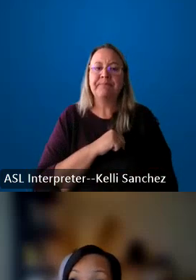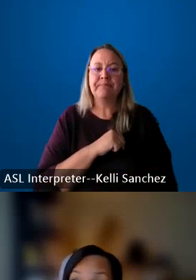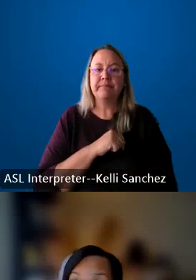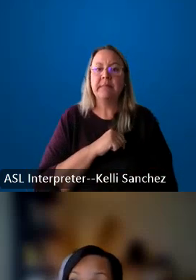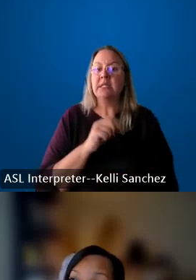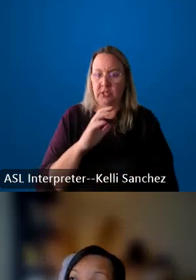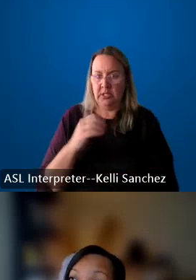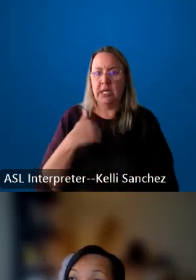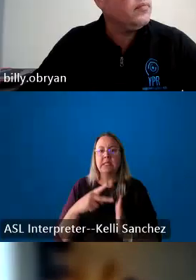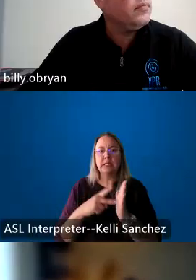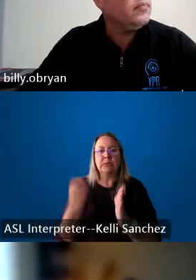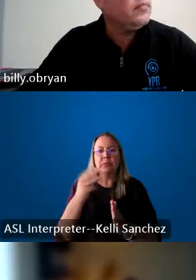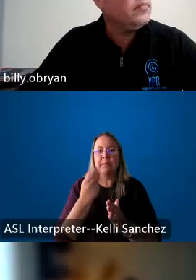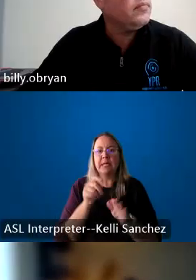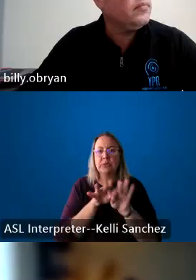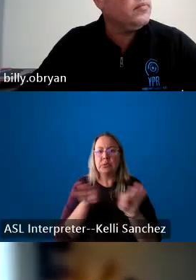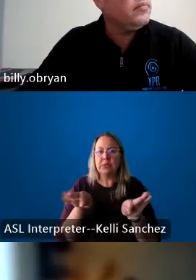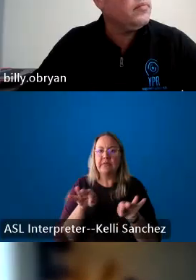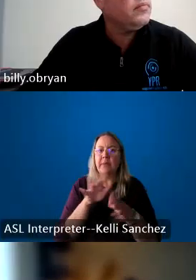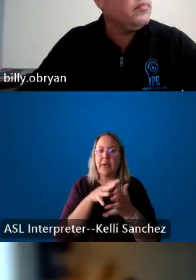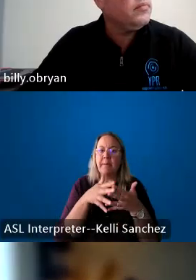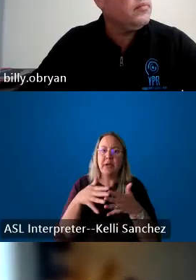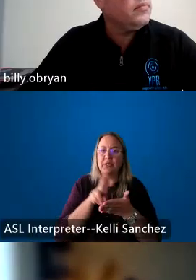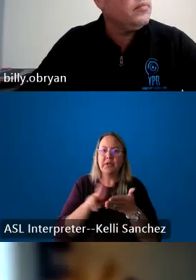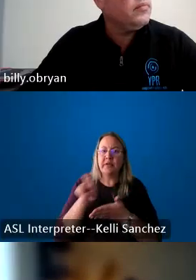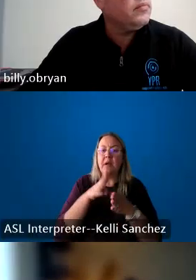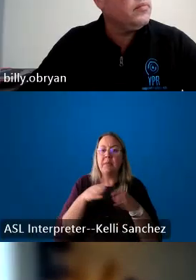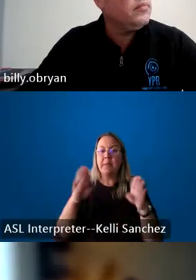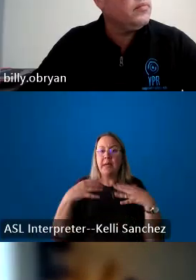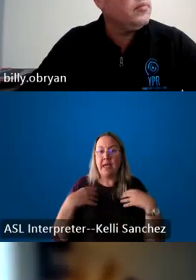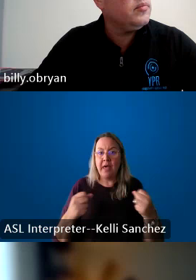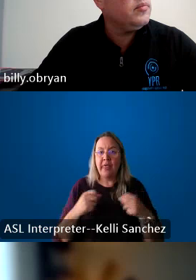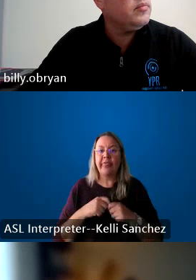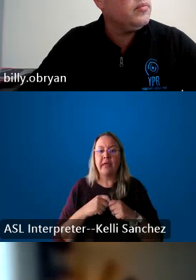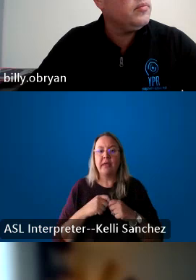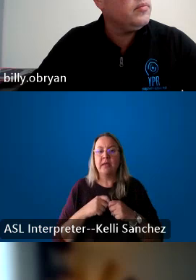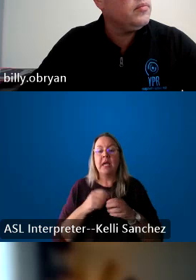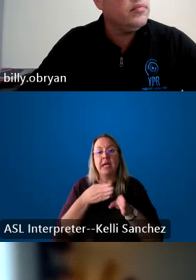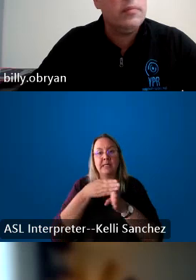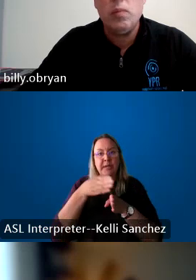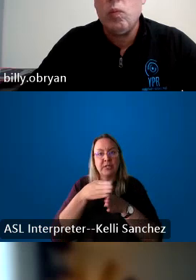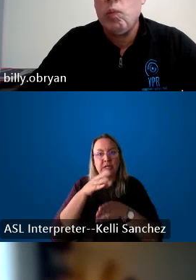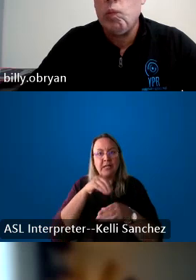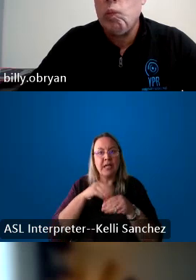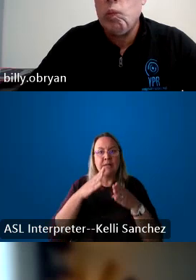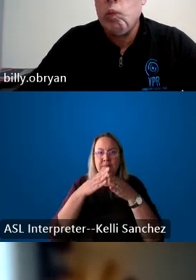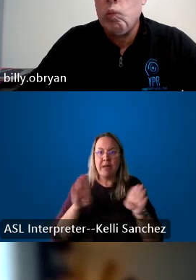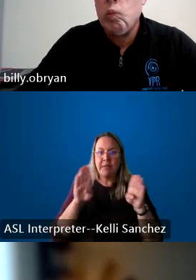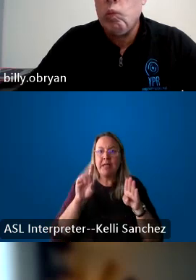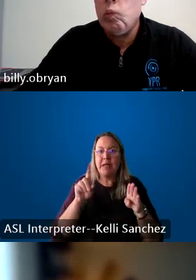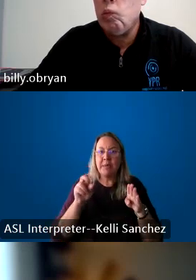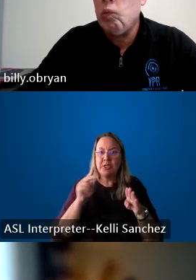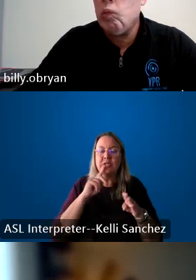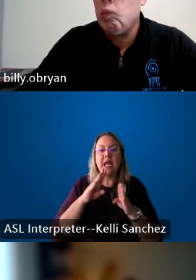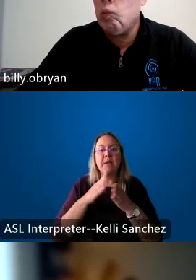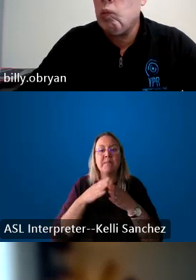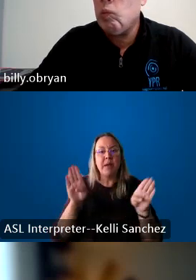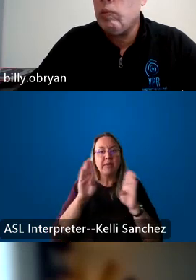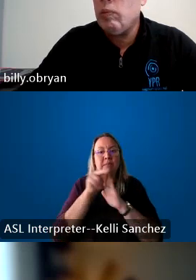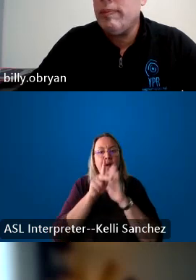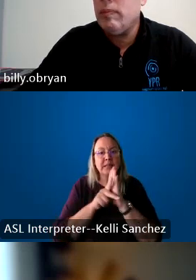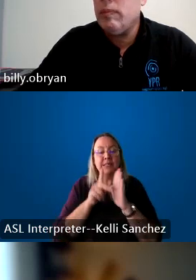holds a dual master's degree from American University School of Public Health and specializing in public administration and public policy,